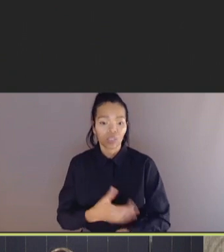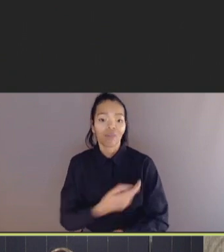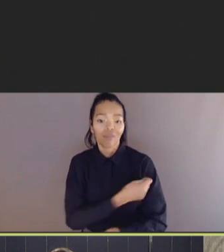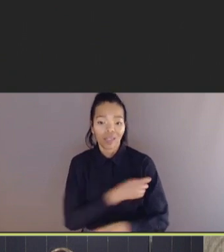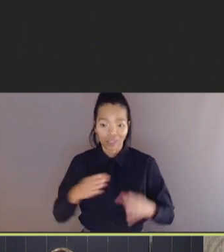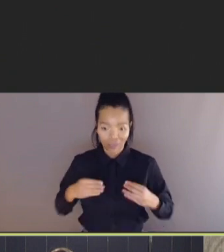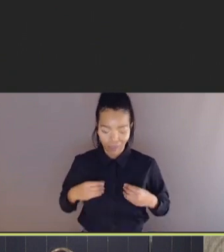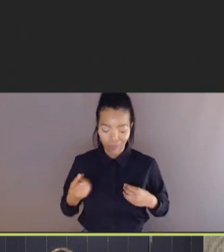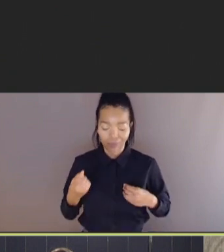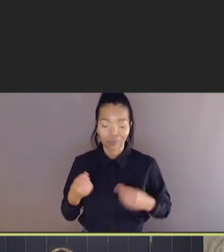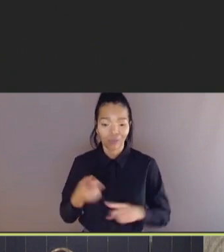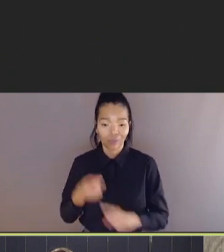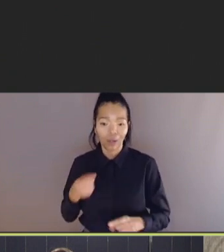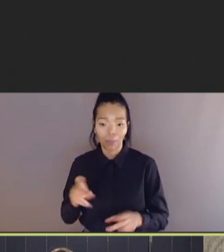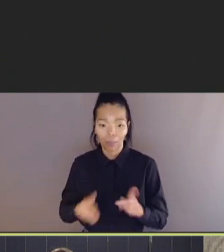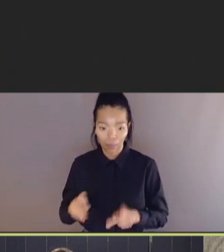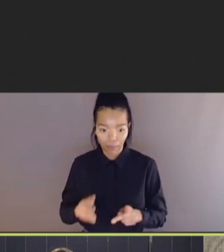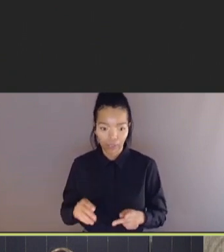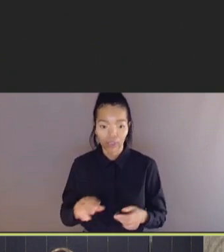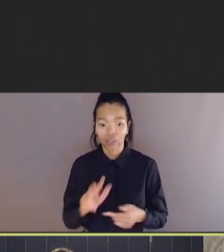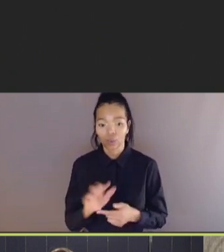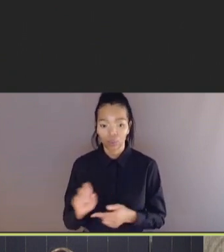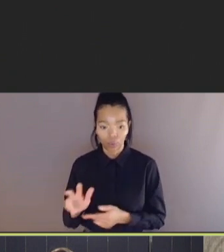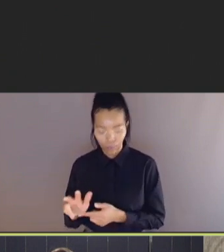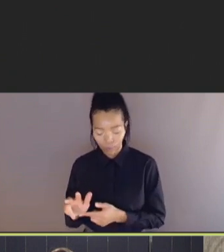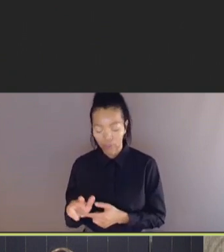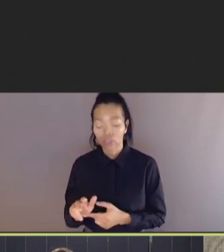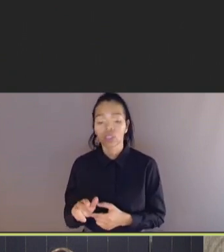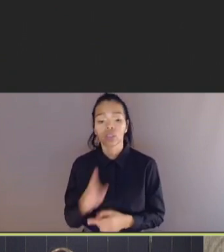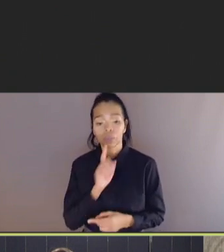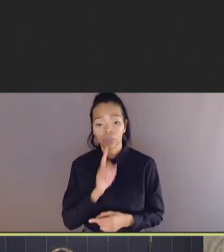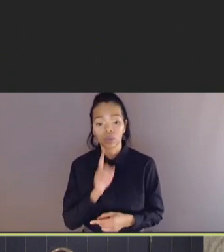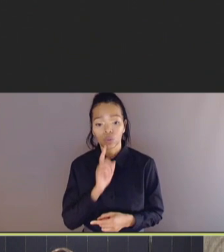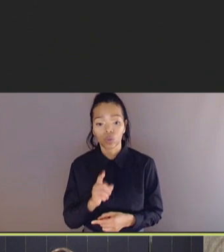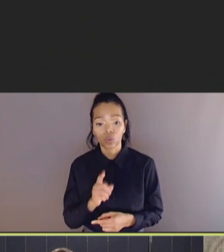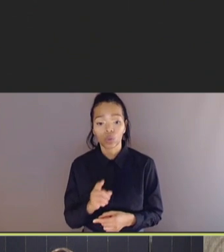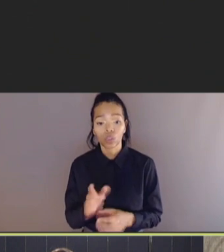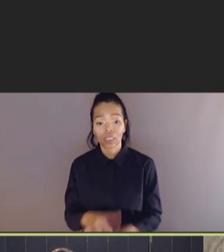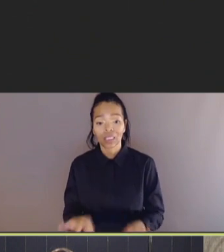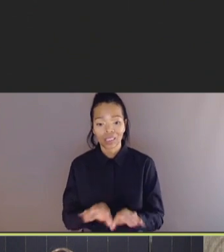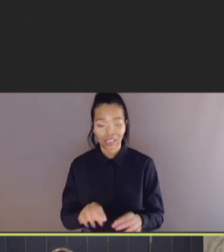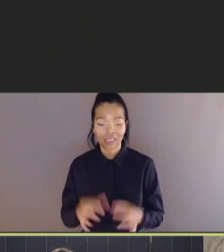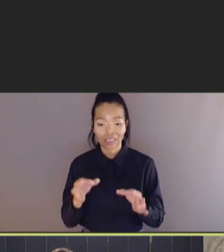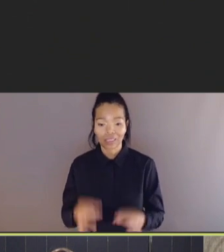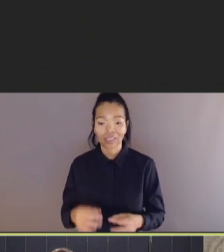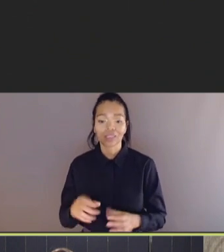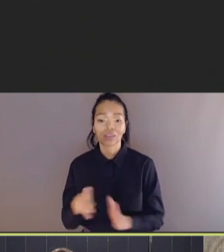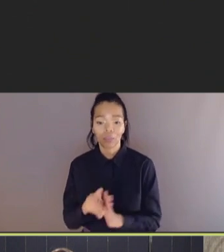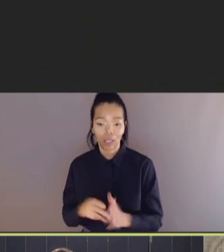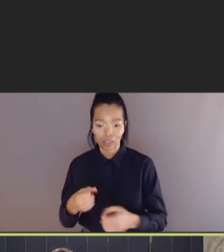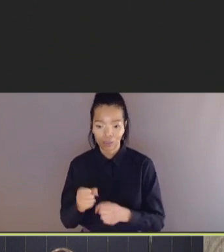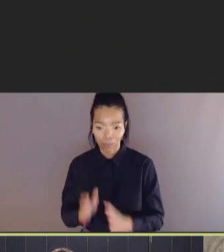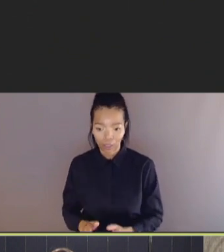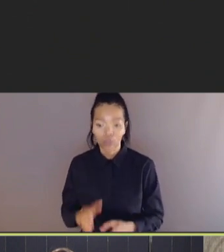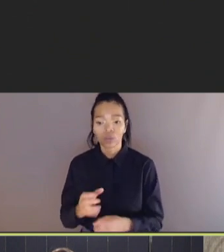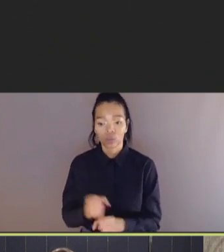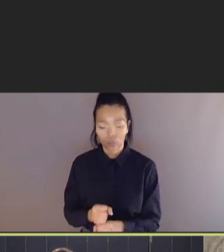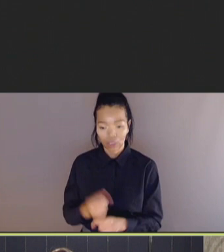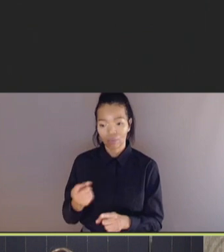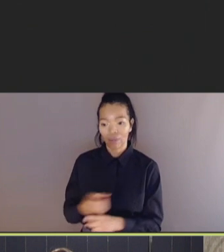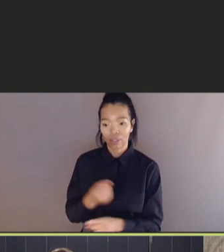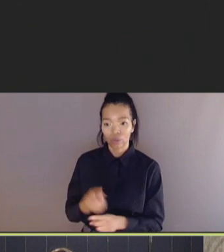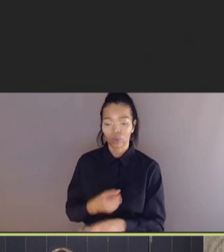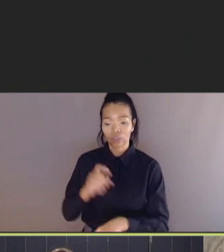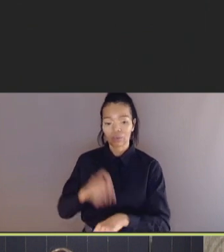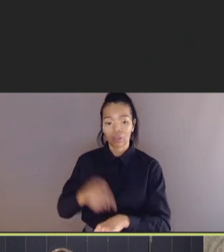ensure key decision and policymakers receive accurate and timely information on vaccines and strategies